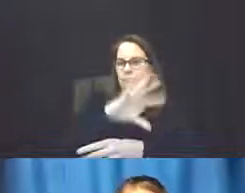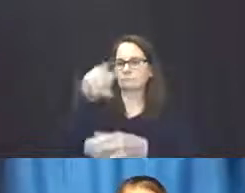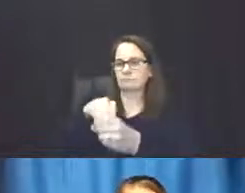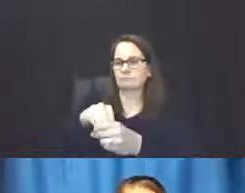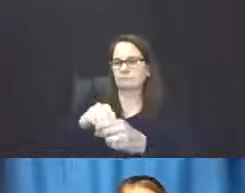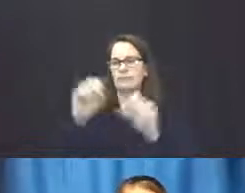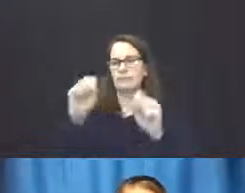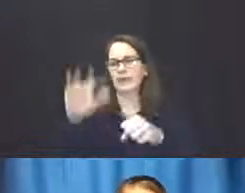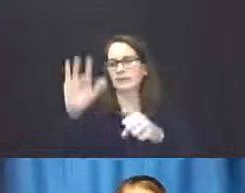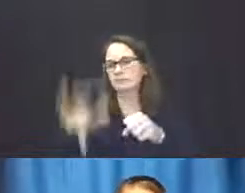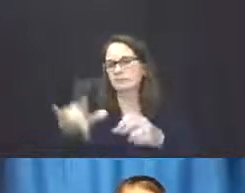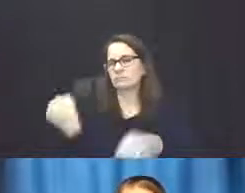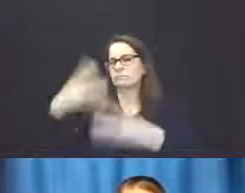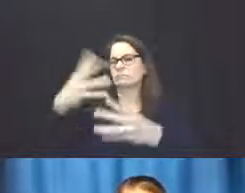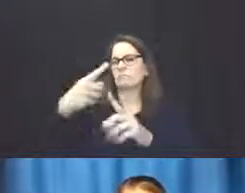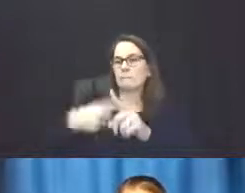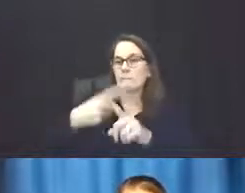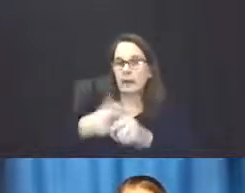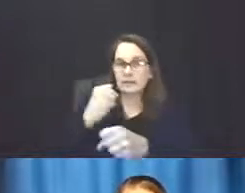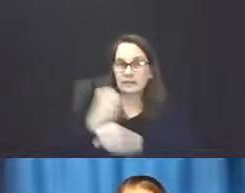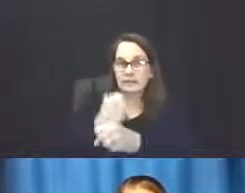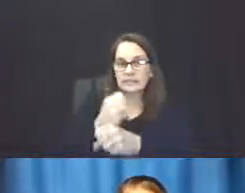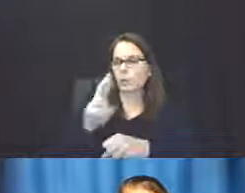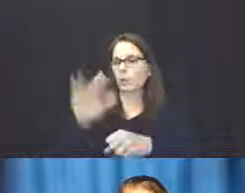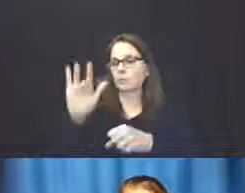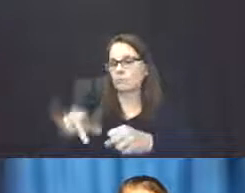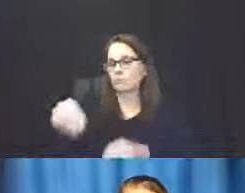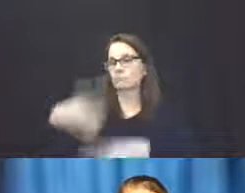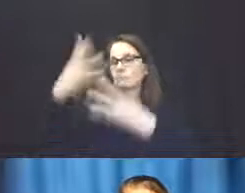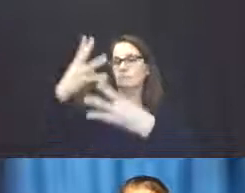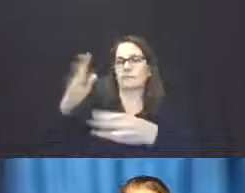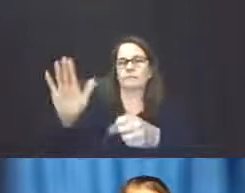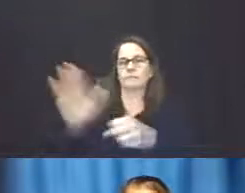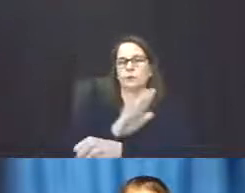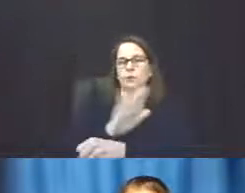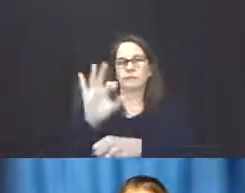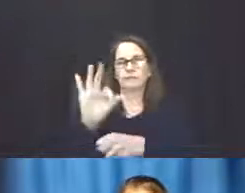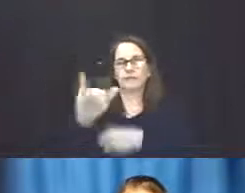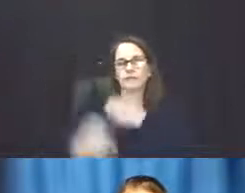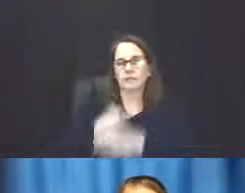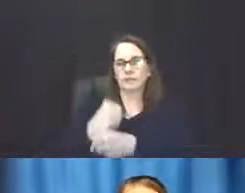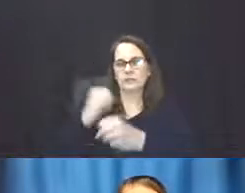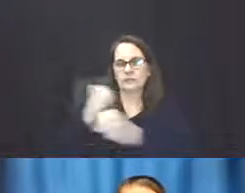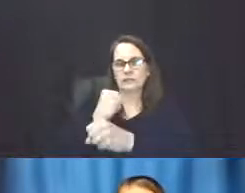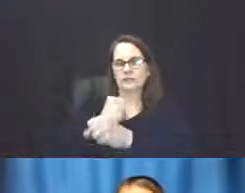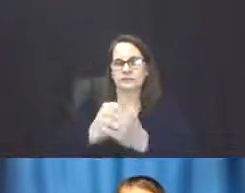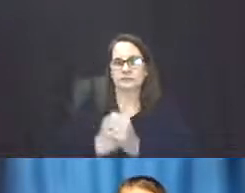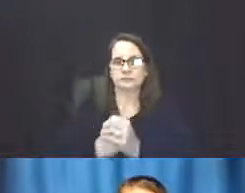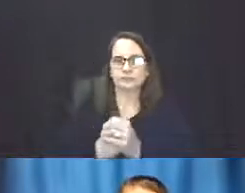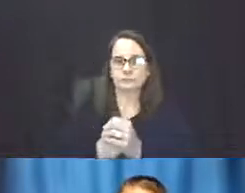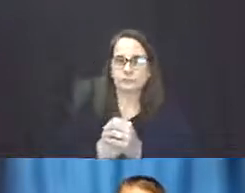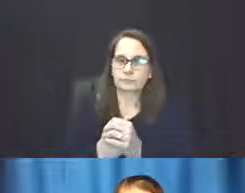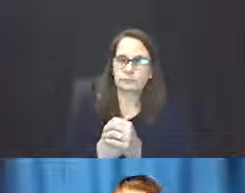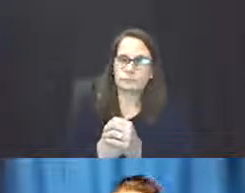that, all of those statistics within a database so that we can pull up in a specific month statistics or also look at a